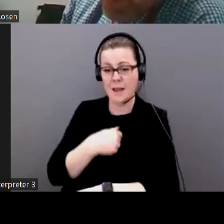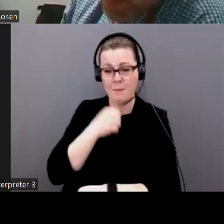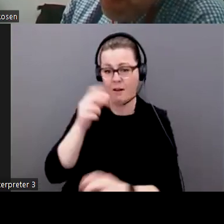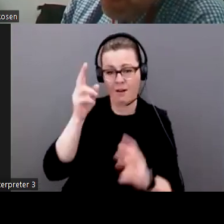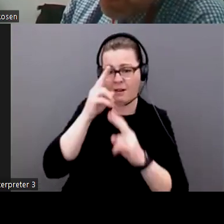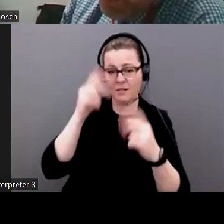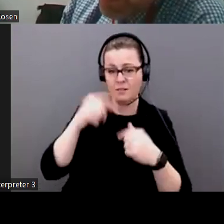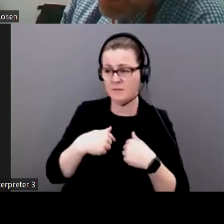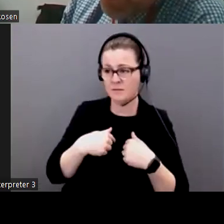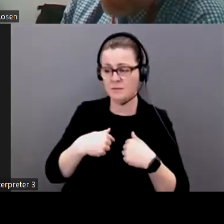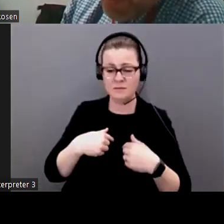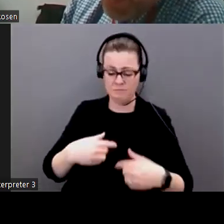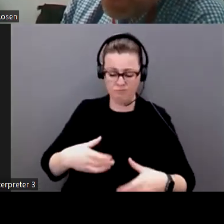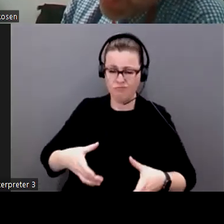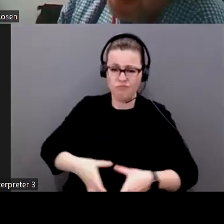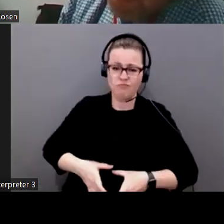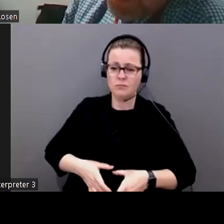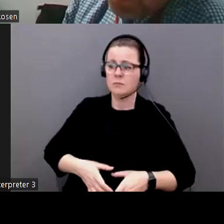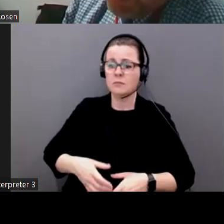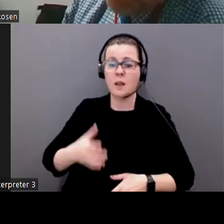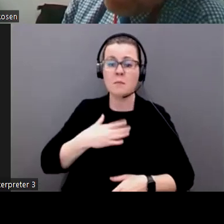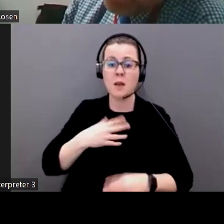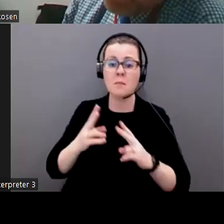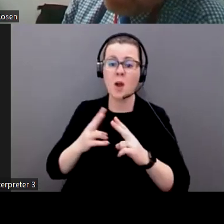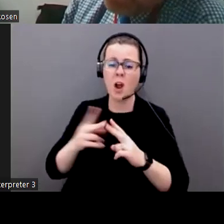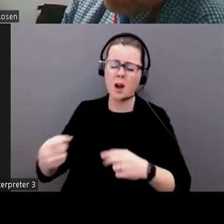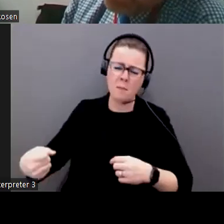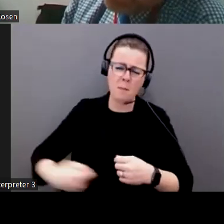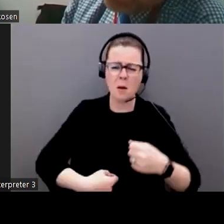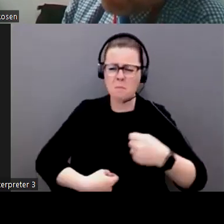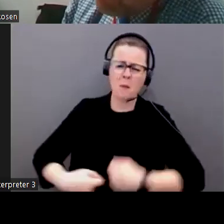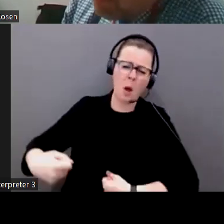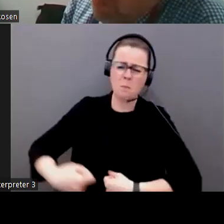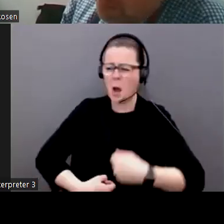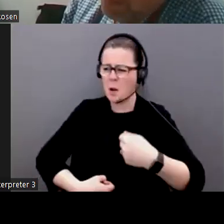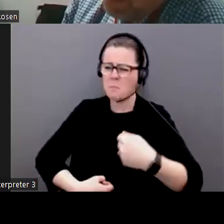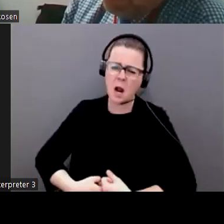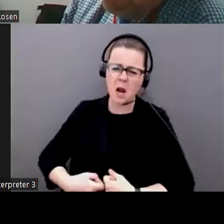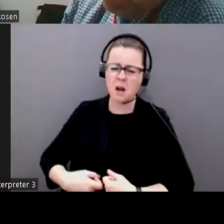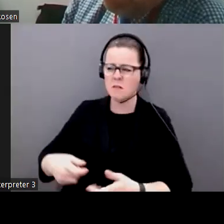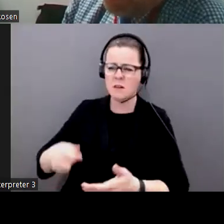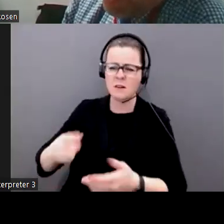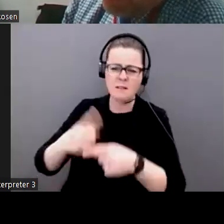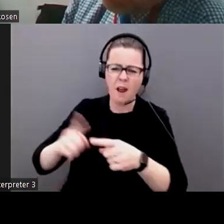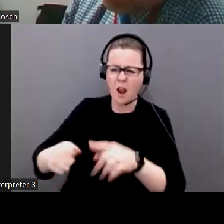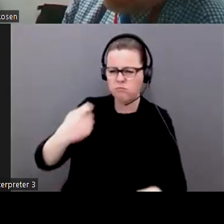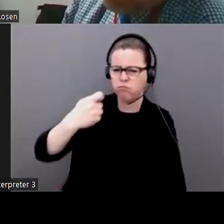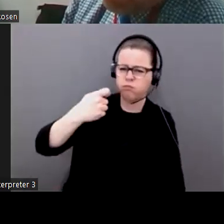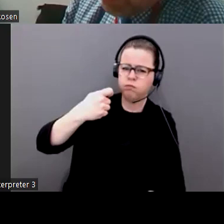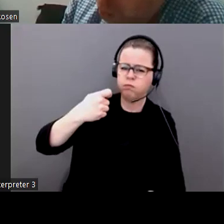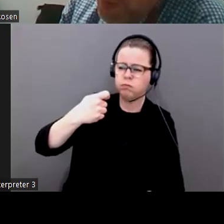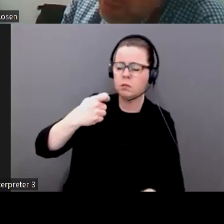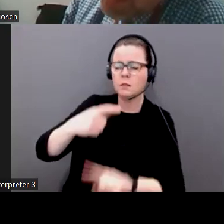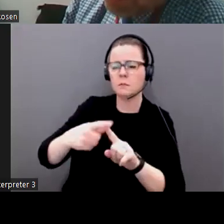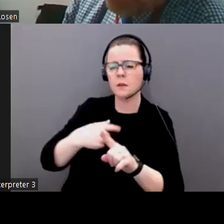the belly several times and threatened me with a knife. But I love him. And